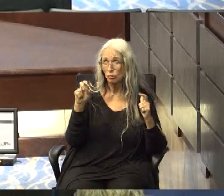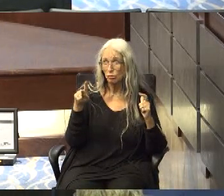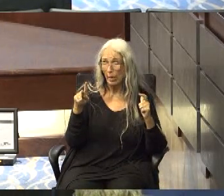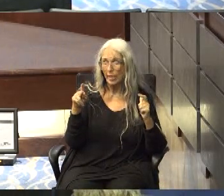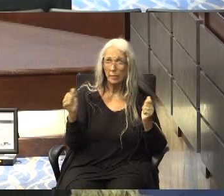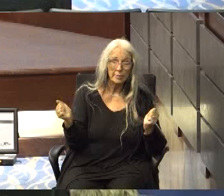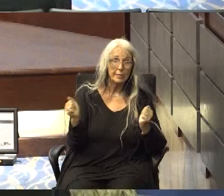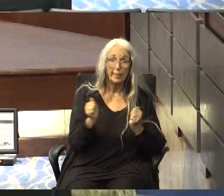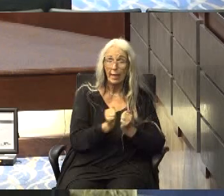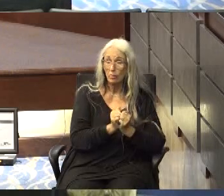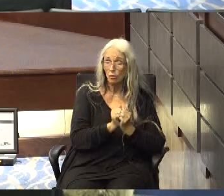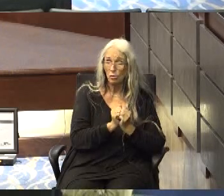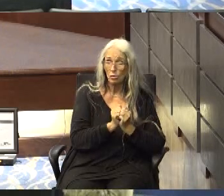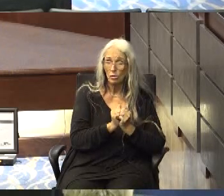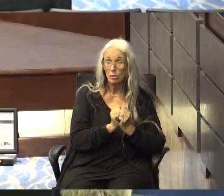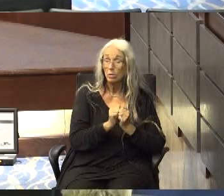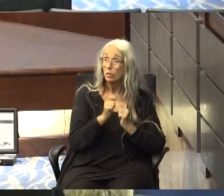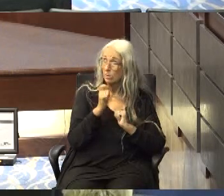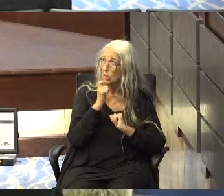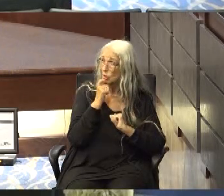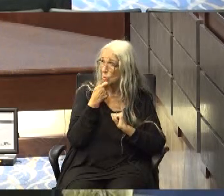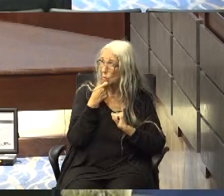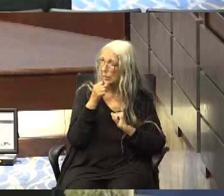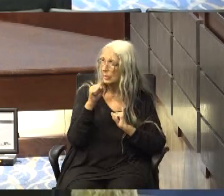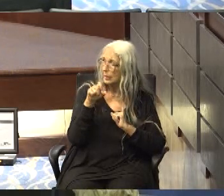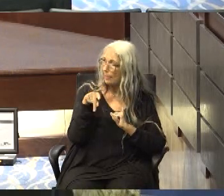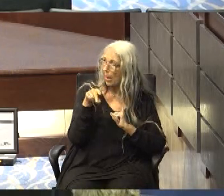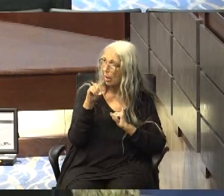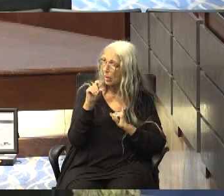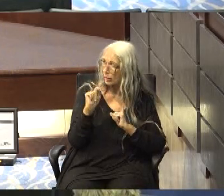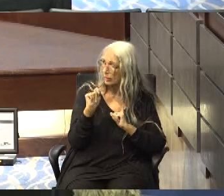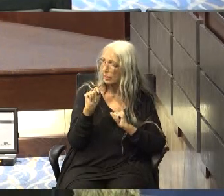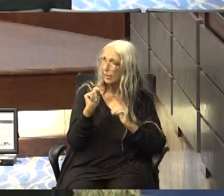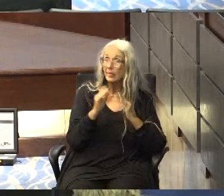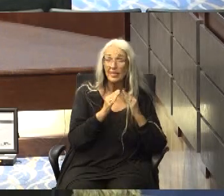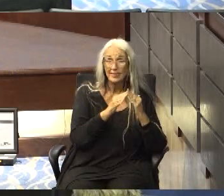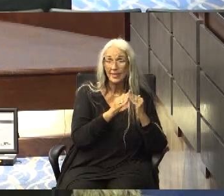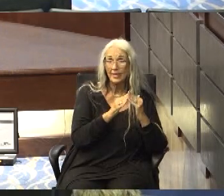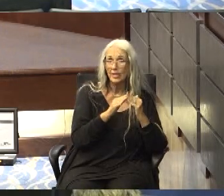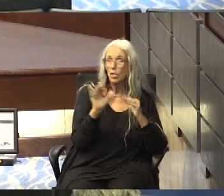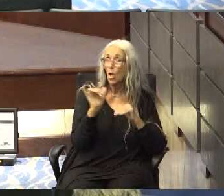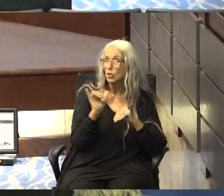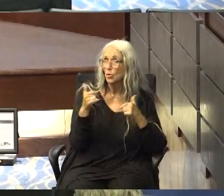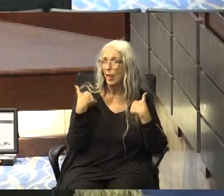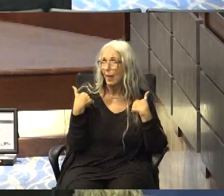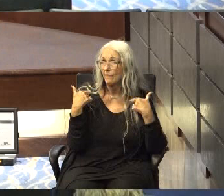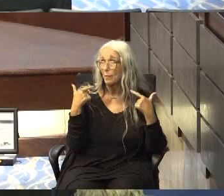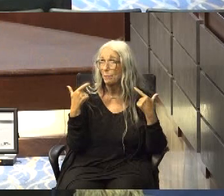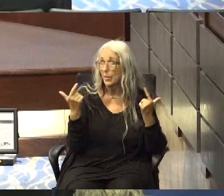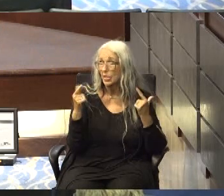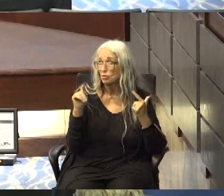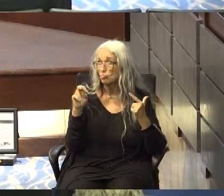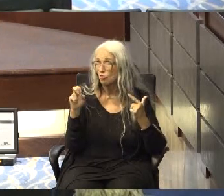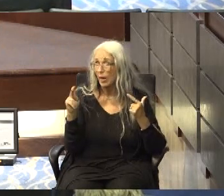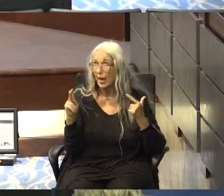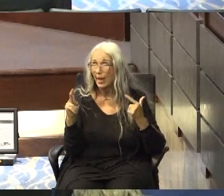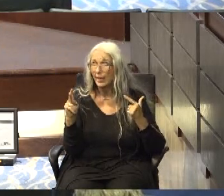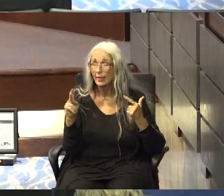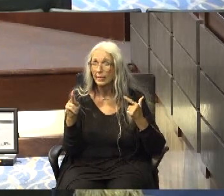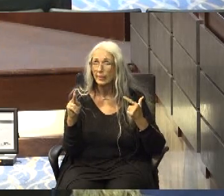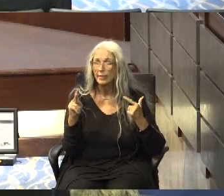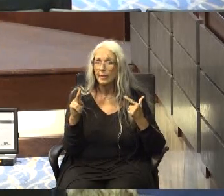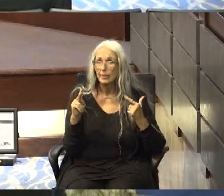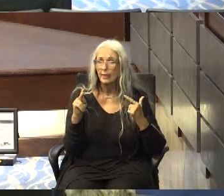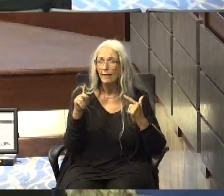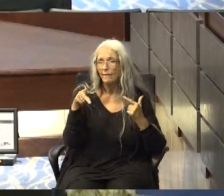together in this cool of a spot in the city. And also have it be kind of in the track of where we're kind